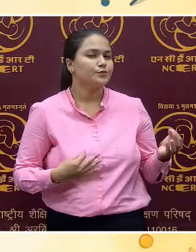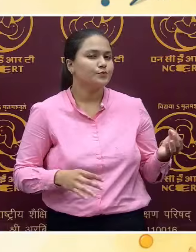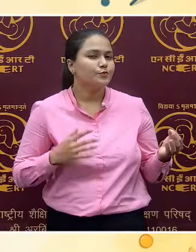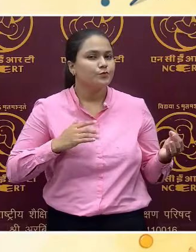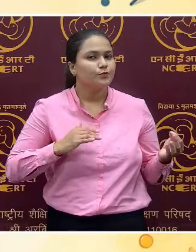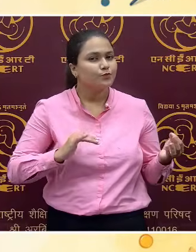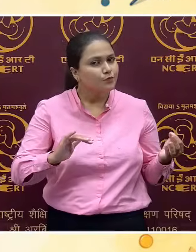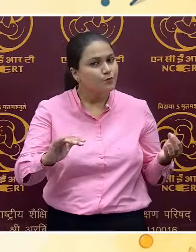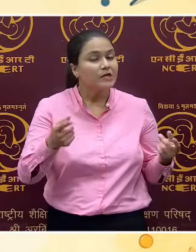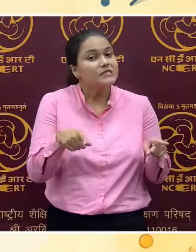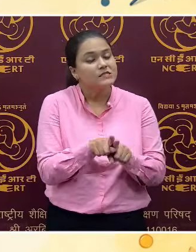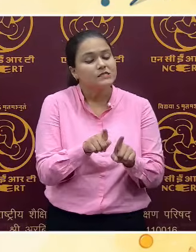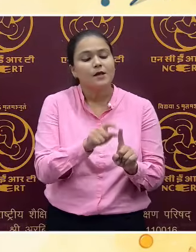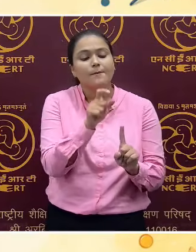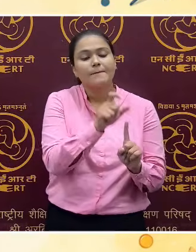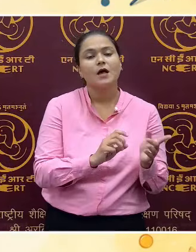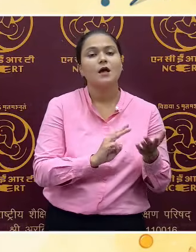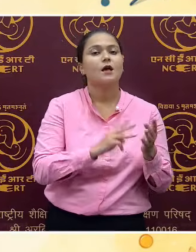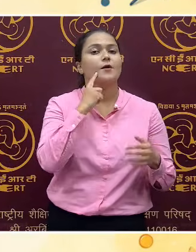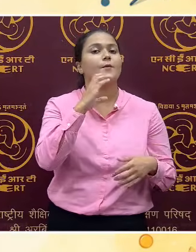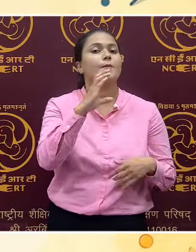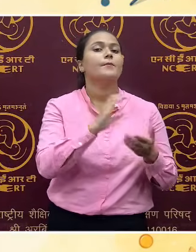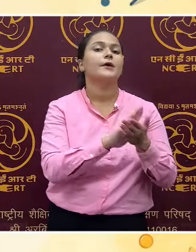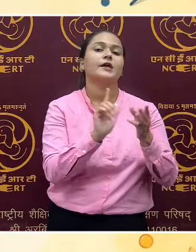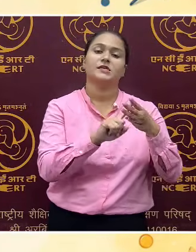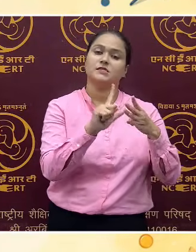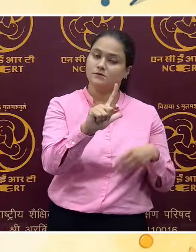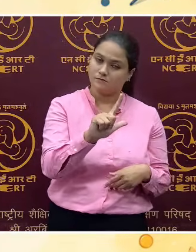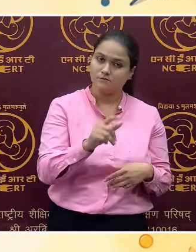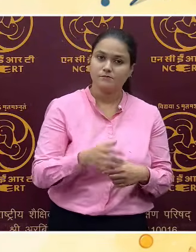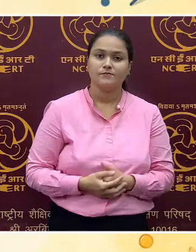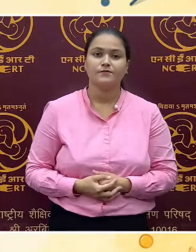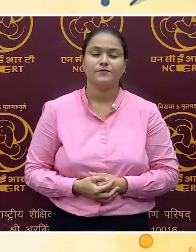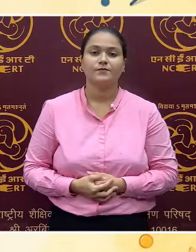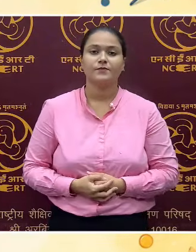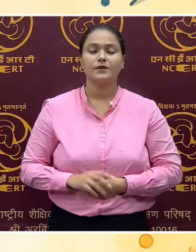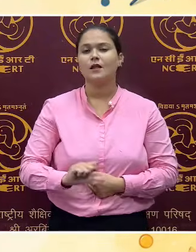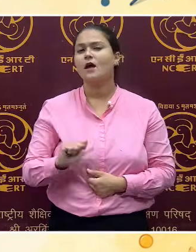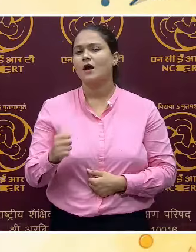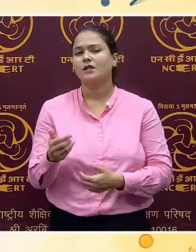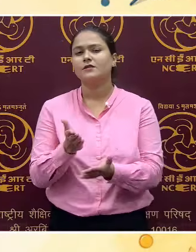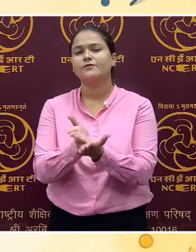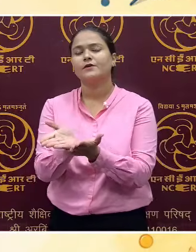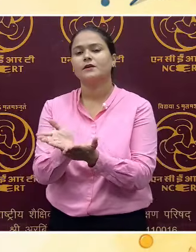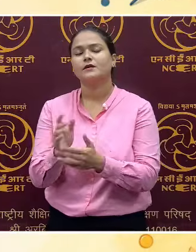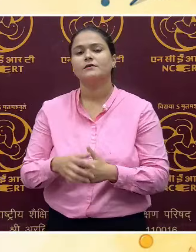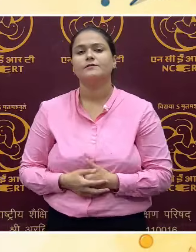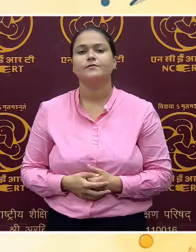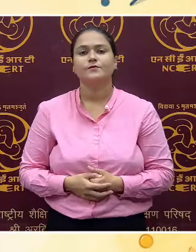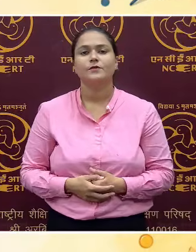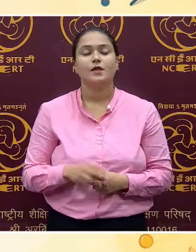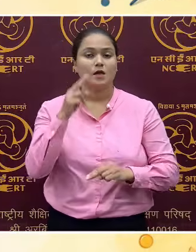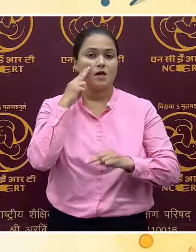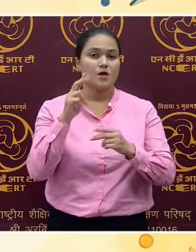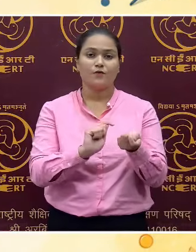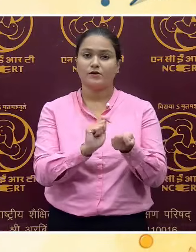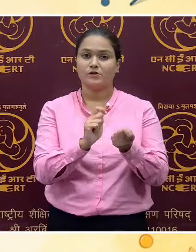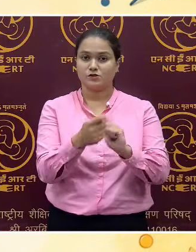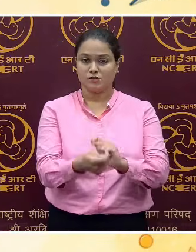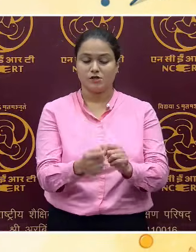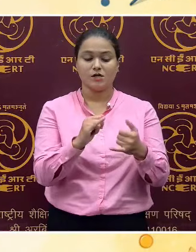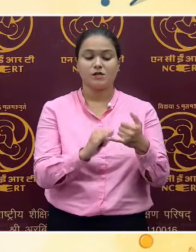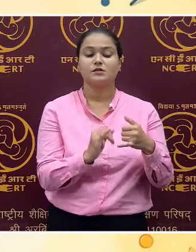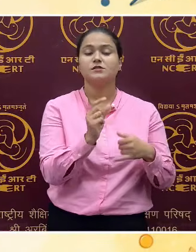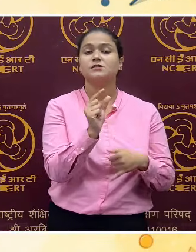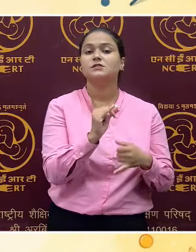is played by Michael, or even in other, we remove the subject in lots